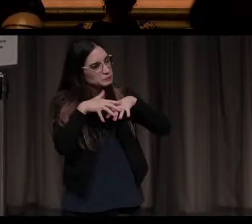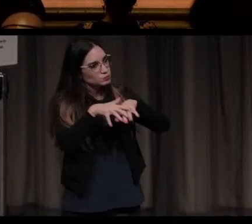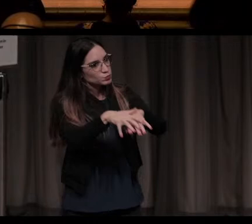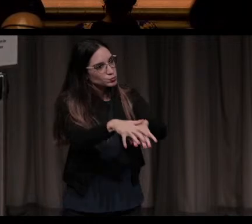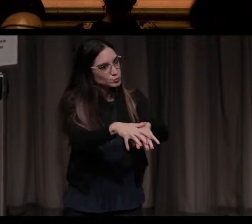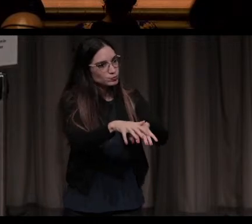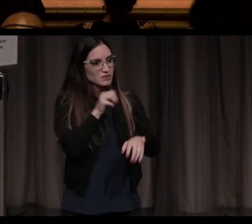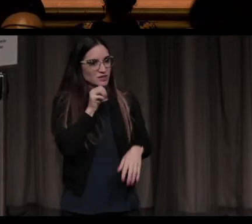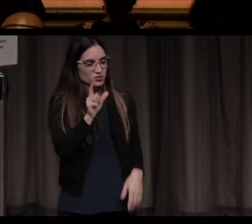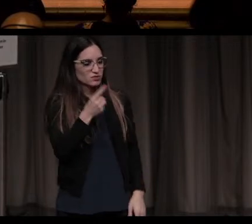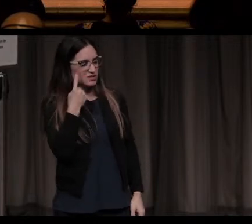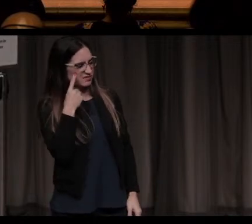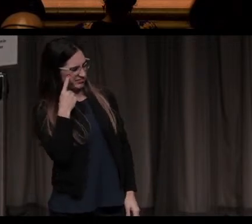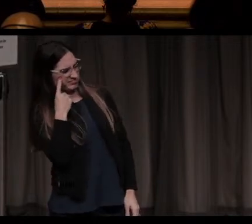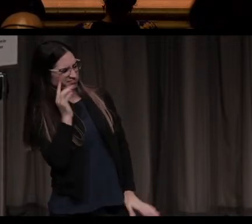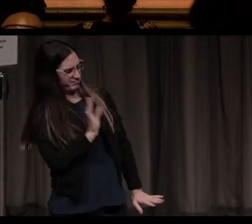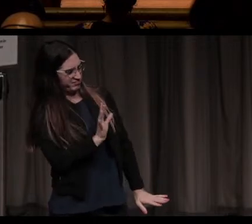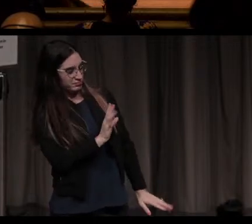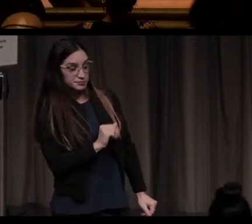where we're not being taken advantage of.